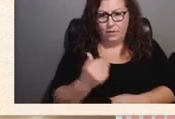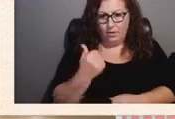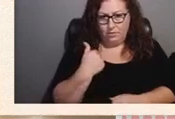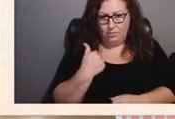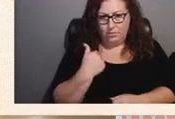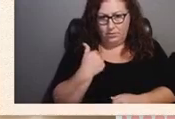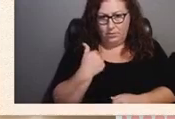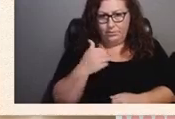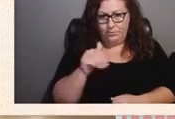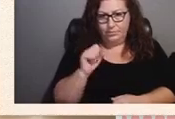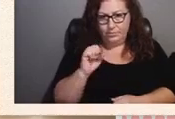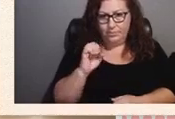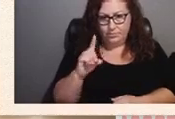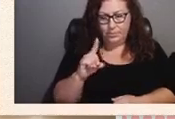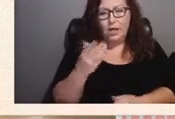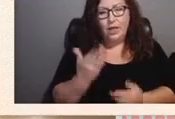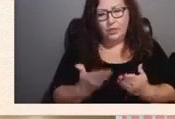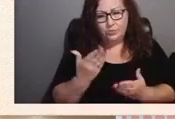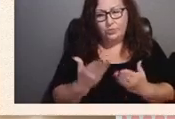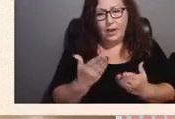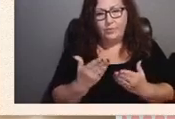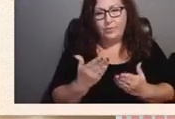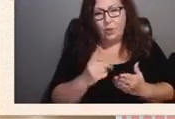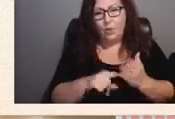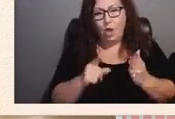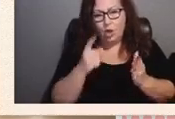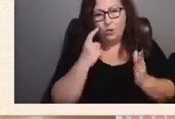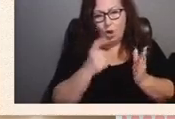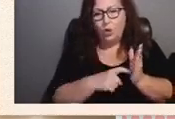That's probably what you were noticing.